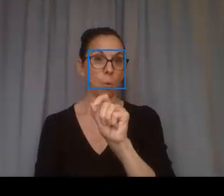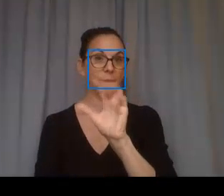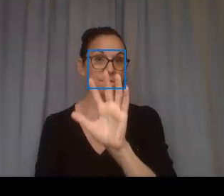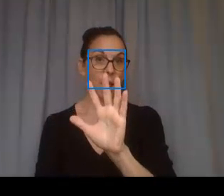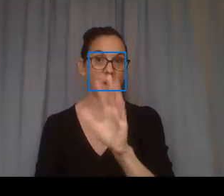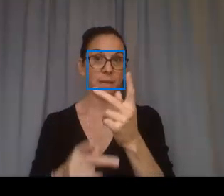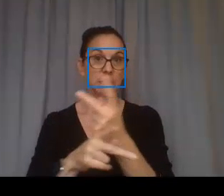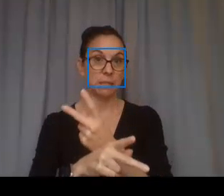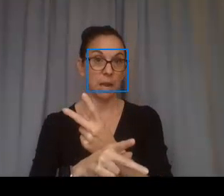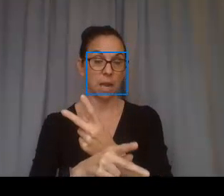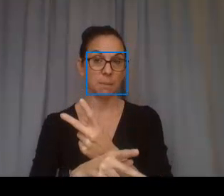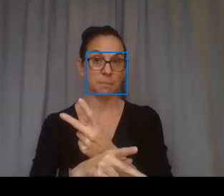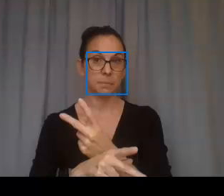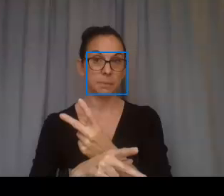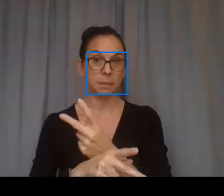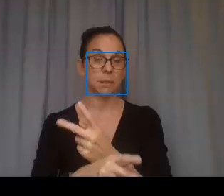36.5